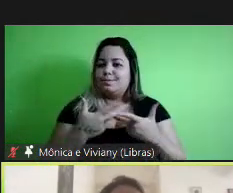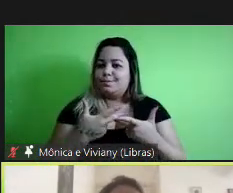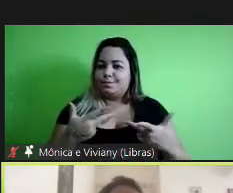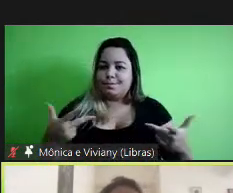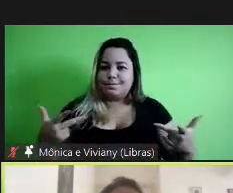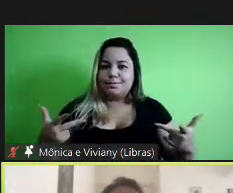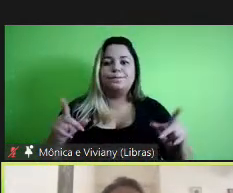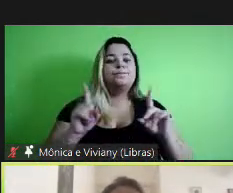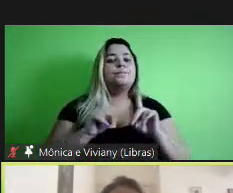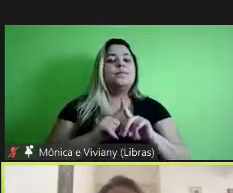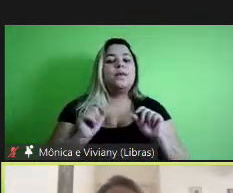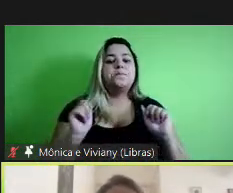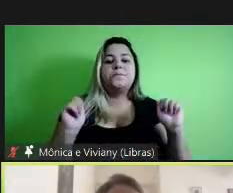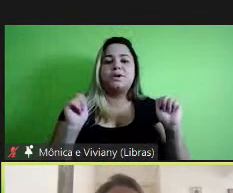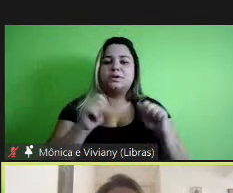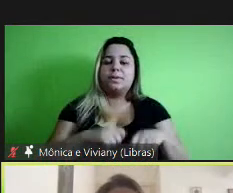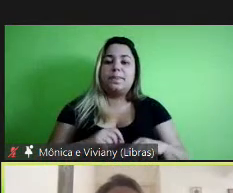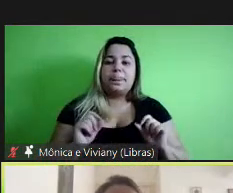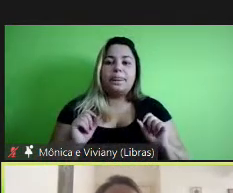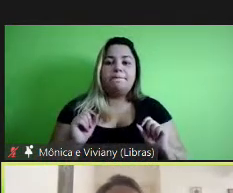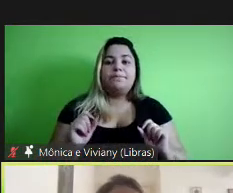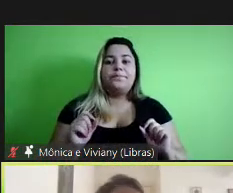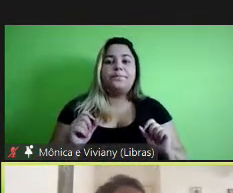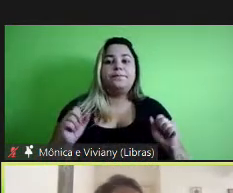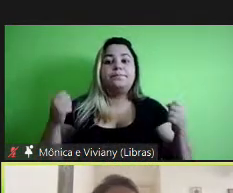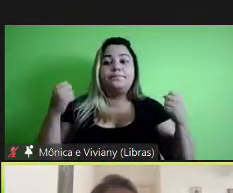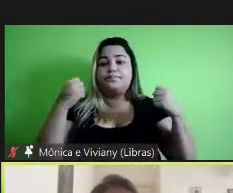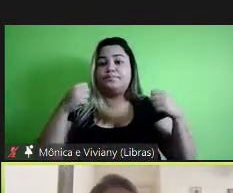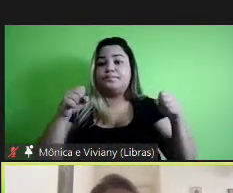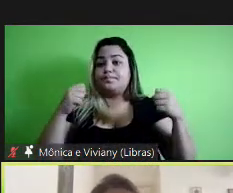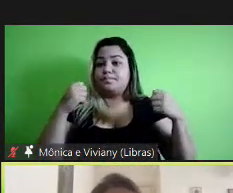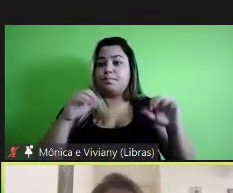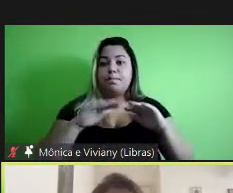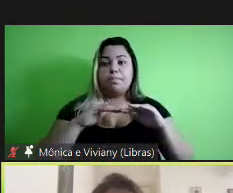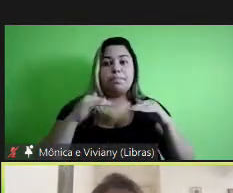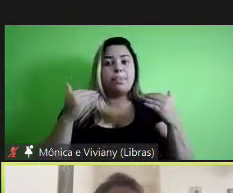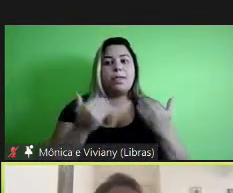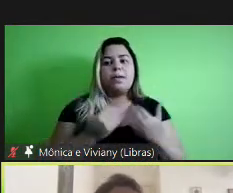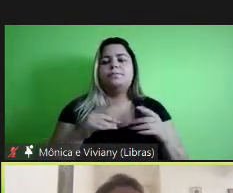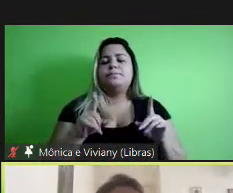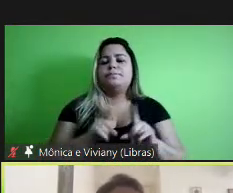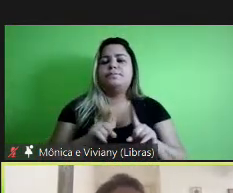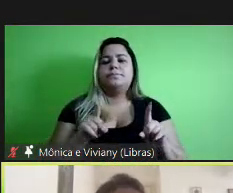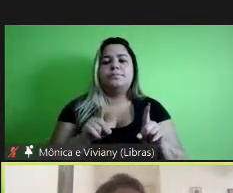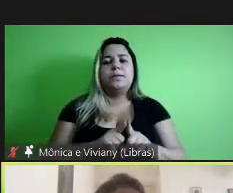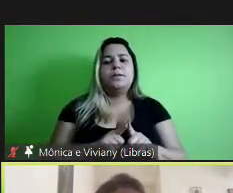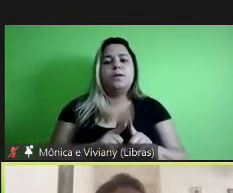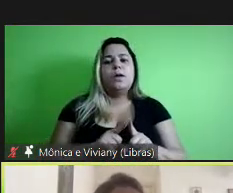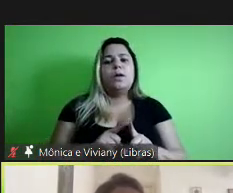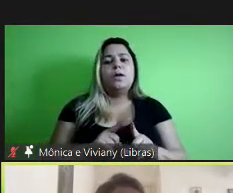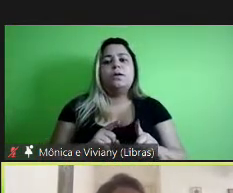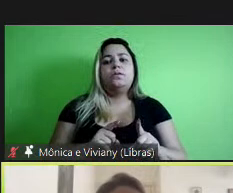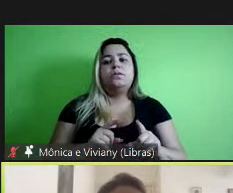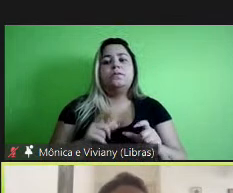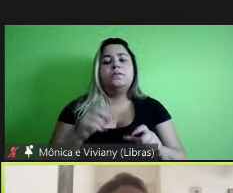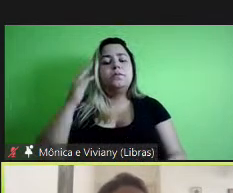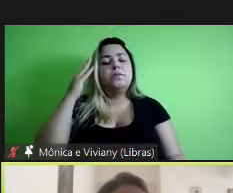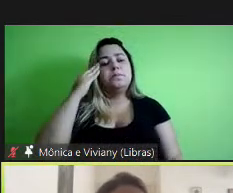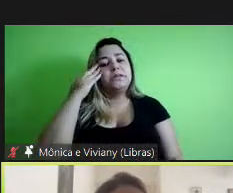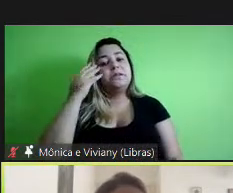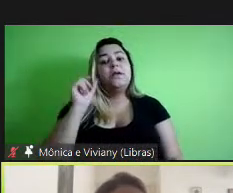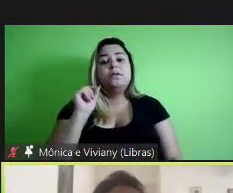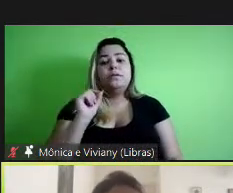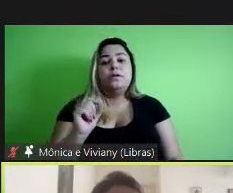need many things. We need to have the academia, communities, urban planning. I